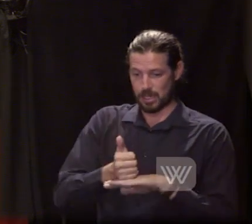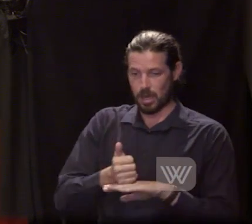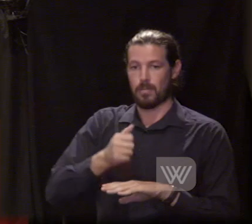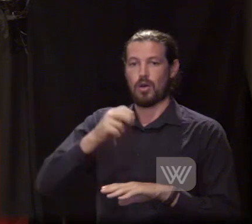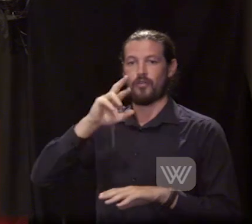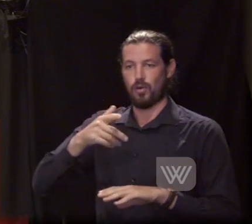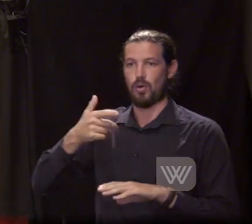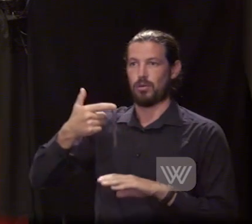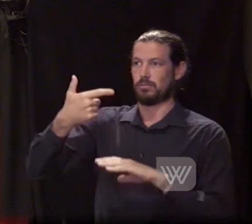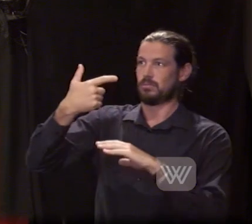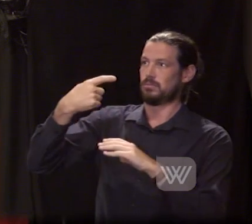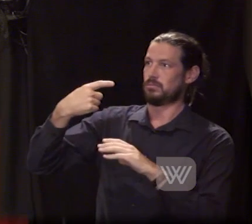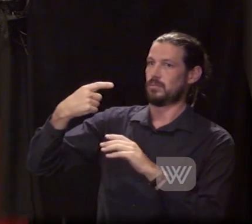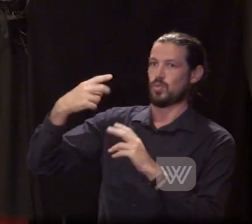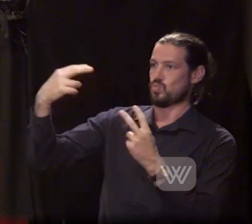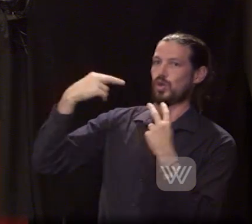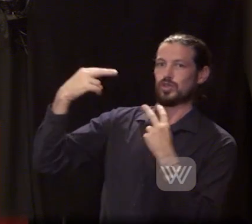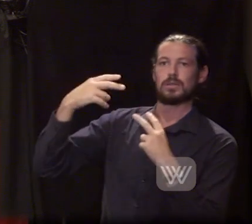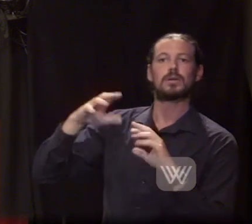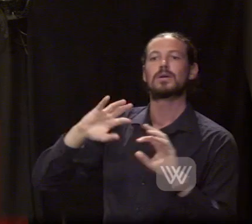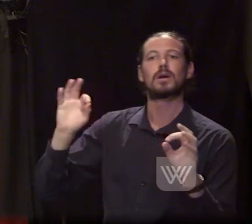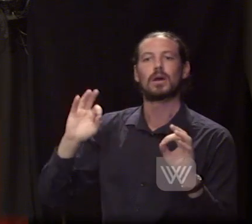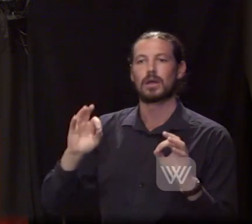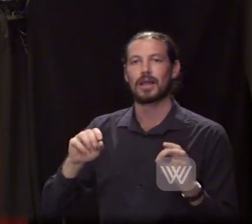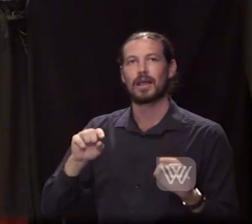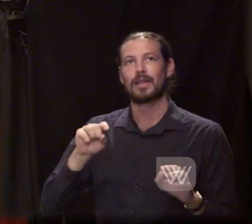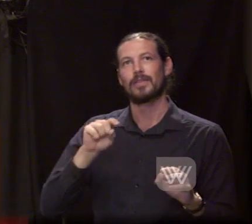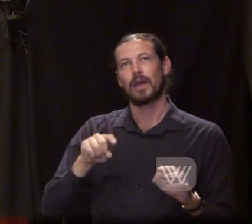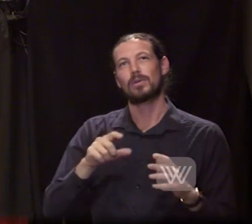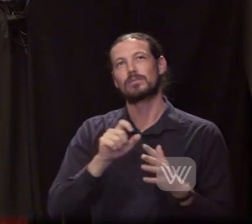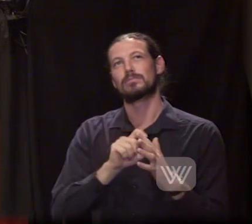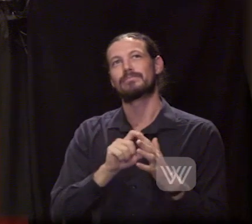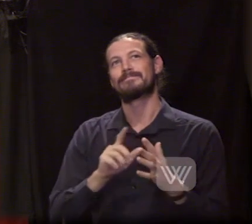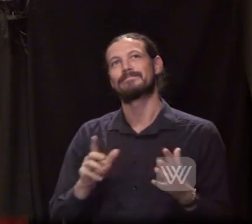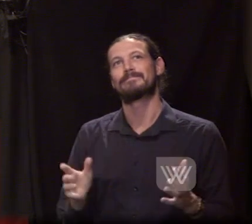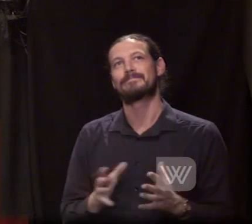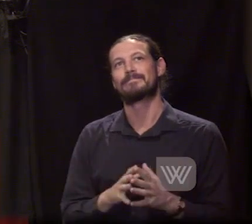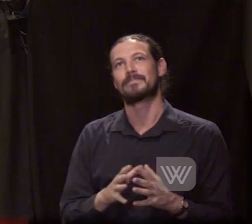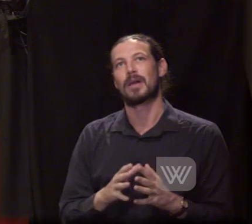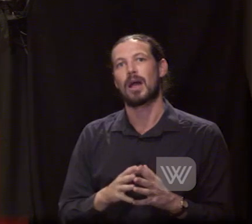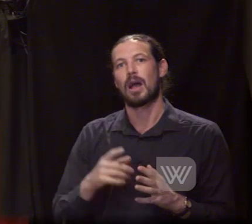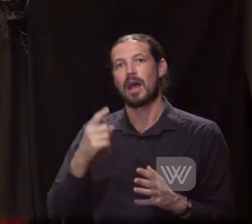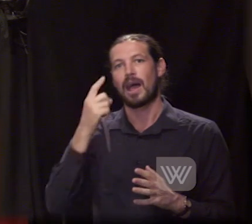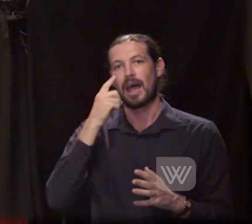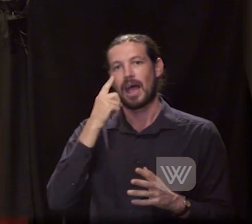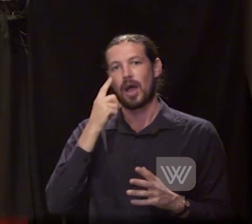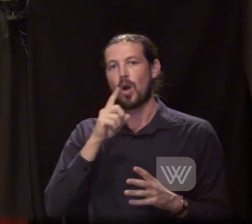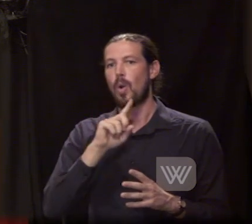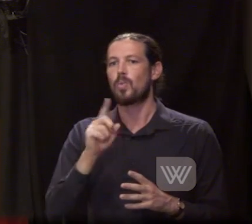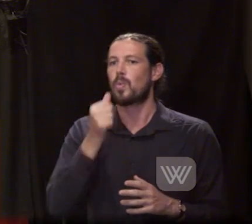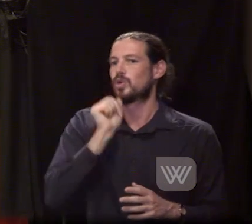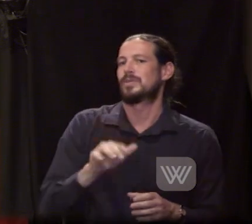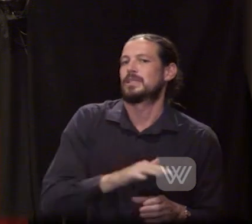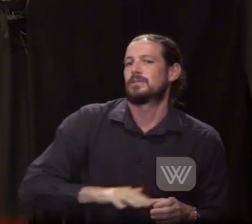more focused on this one area of the dome. They wanted to know if we were using this common space for different activities. And I think the